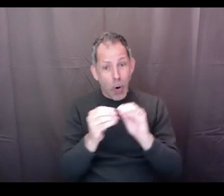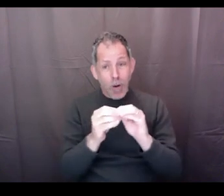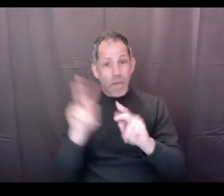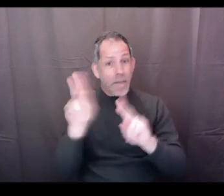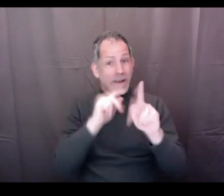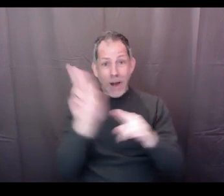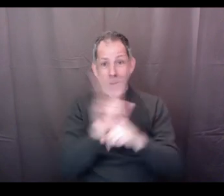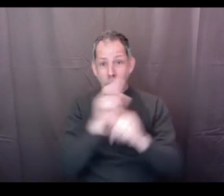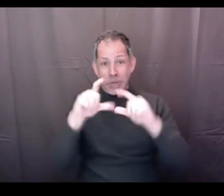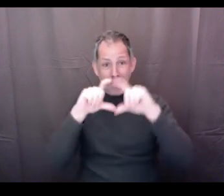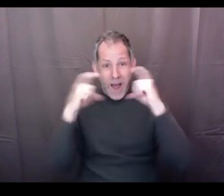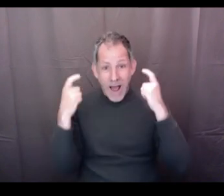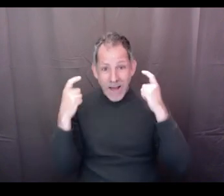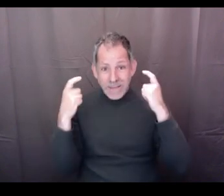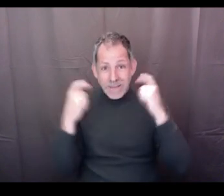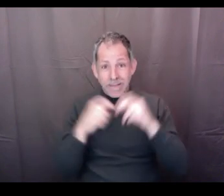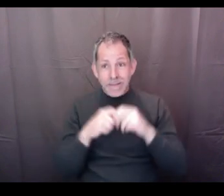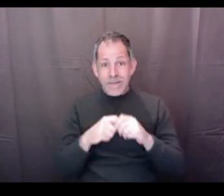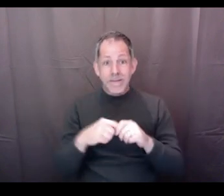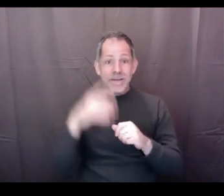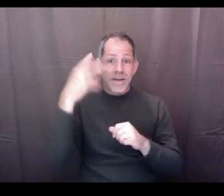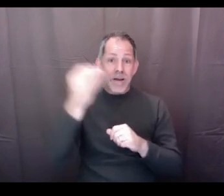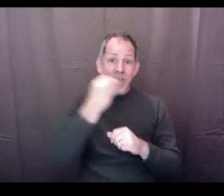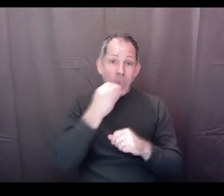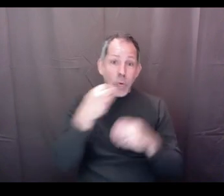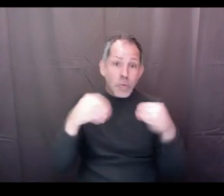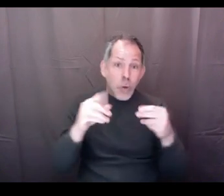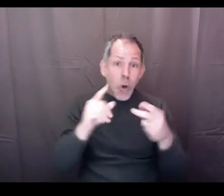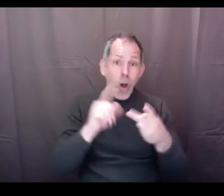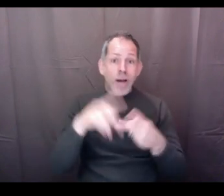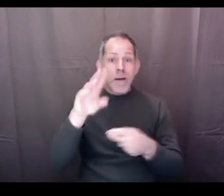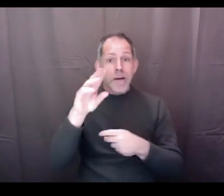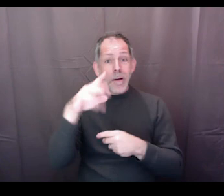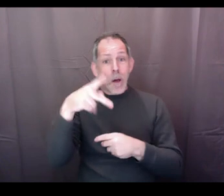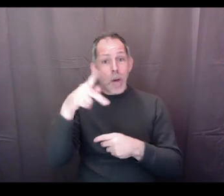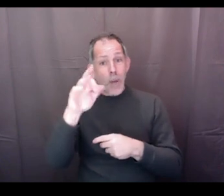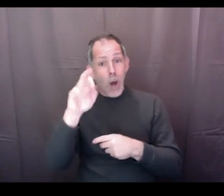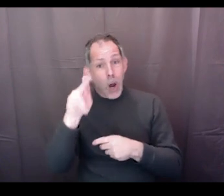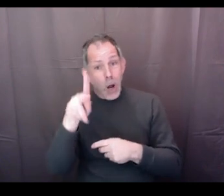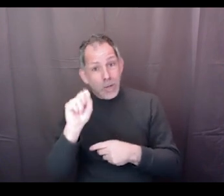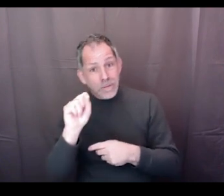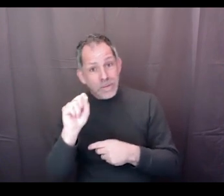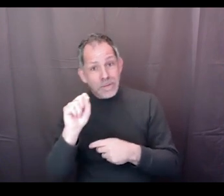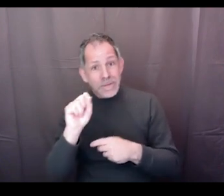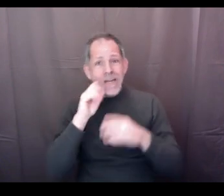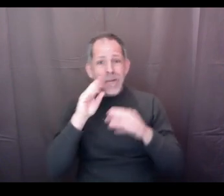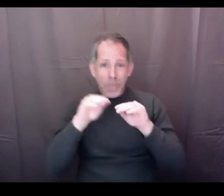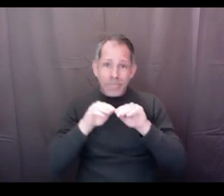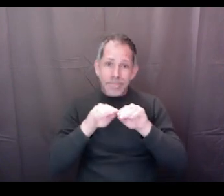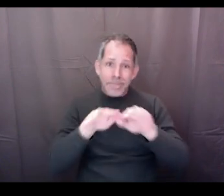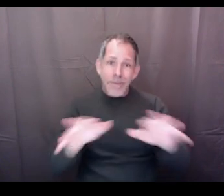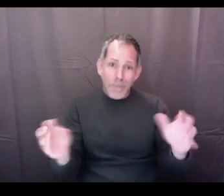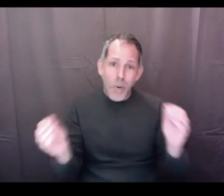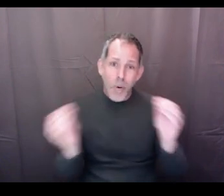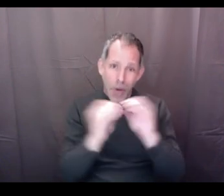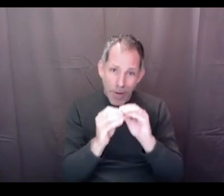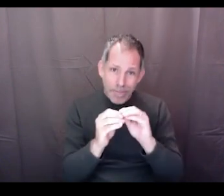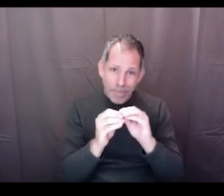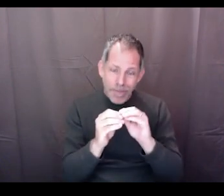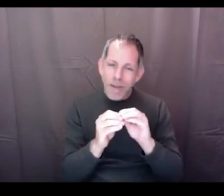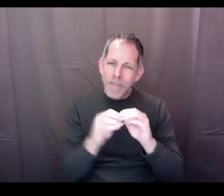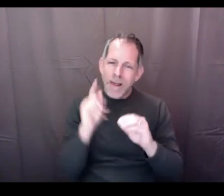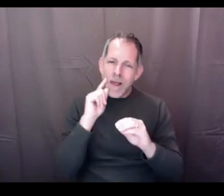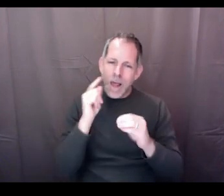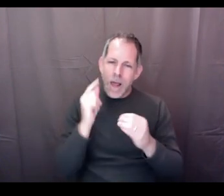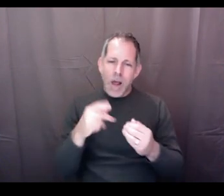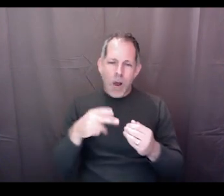wearing face coverings in public settings, then that might be a consideration at that point. It's just my hope